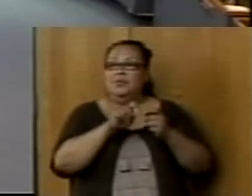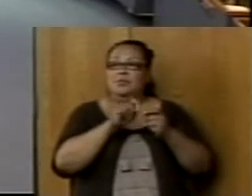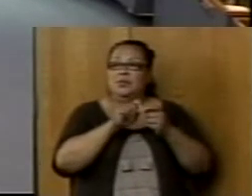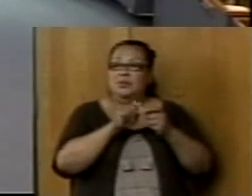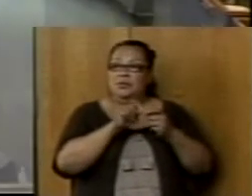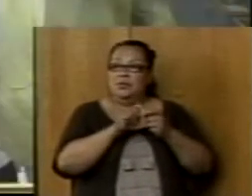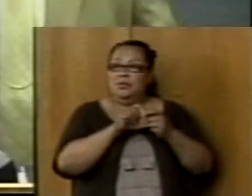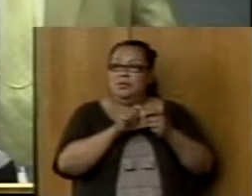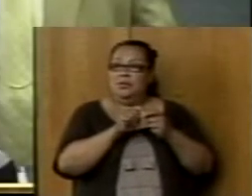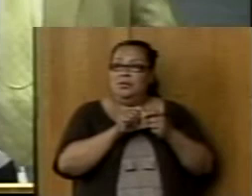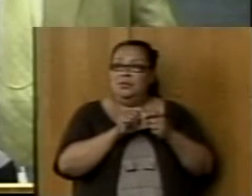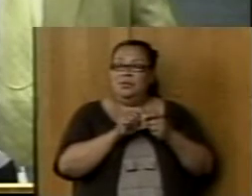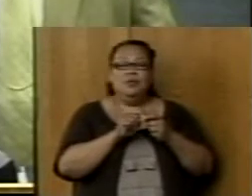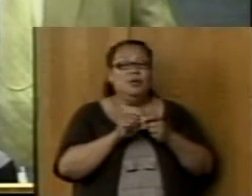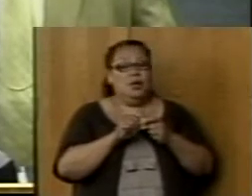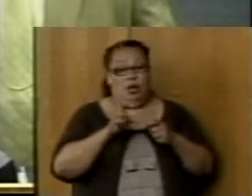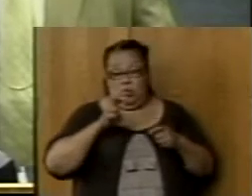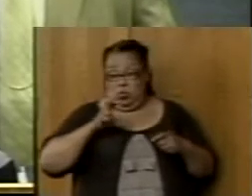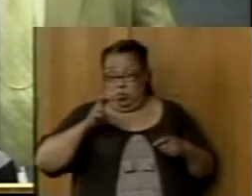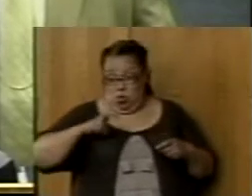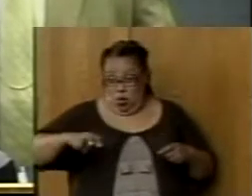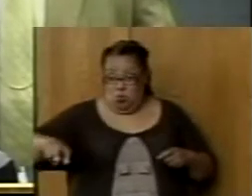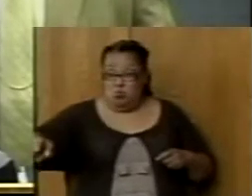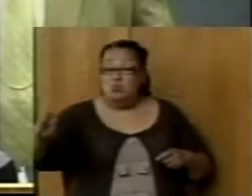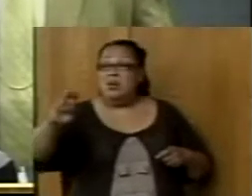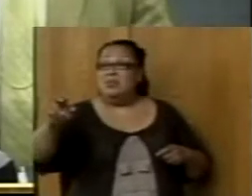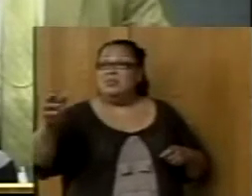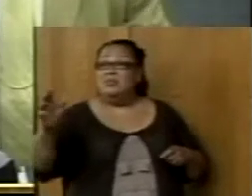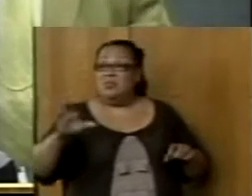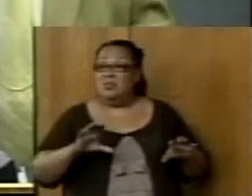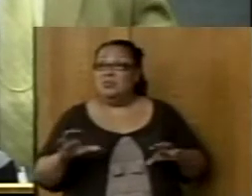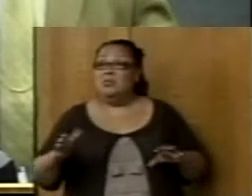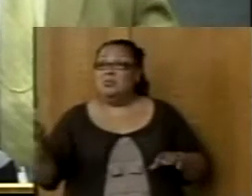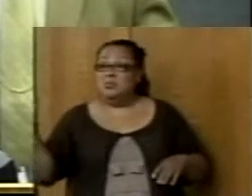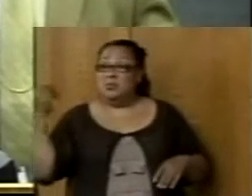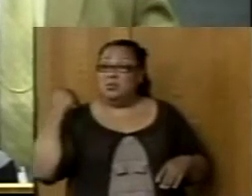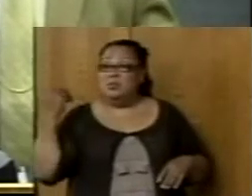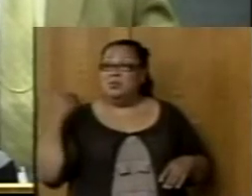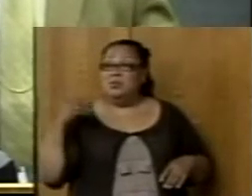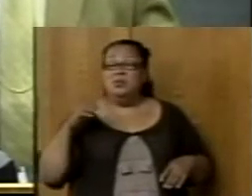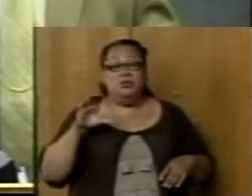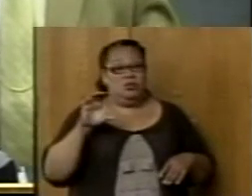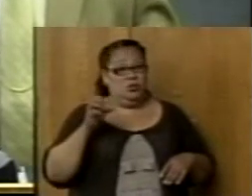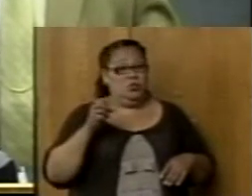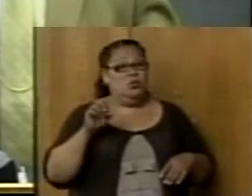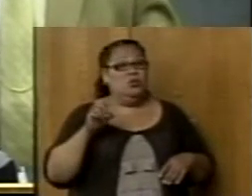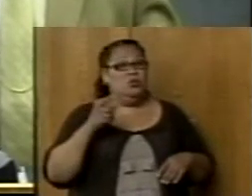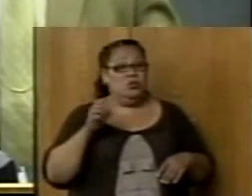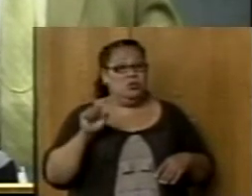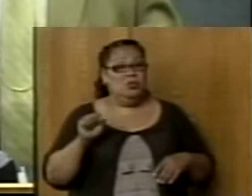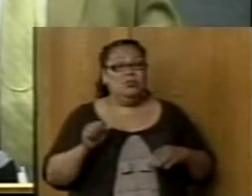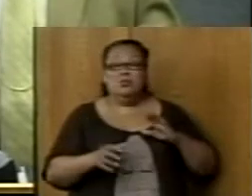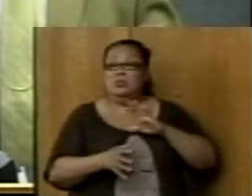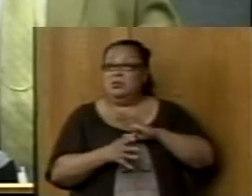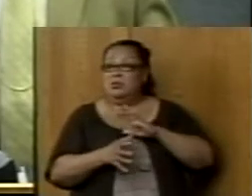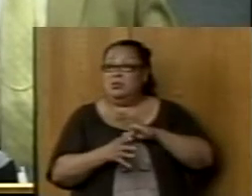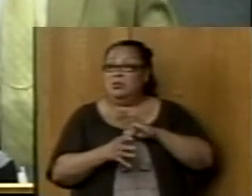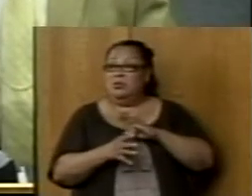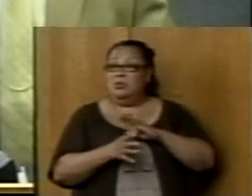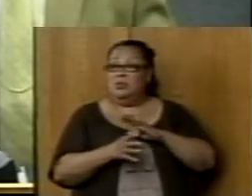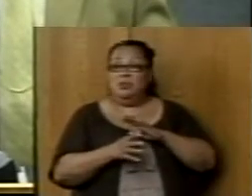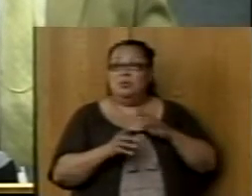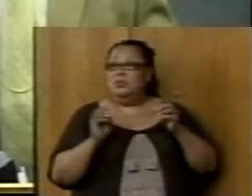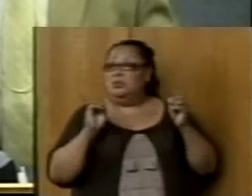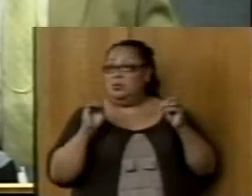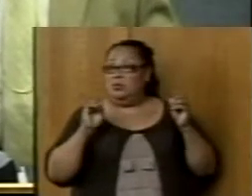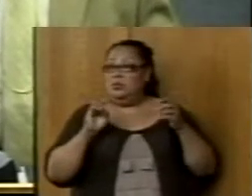specifically, ma'am, as far as the routes are concerned, how they've been done in the past, I think that was shared by Mr. Shergold, that it's by seniority, and I assure that